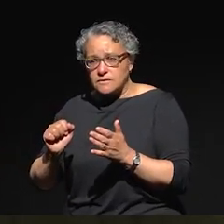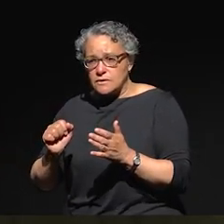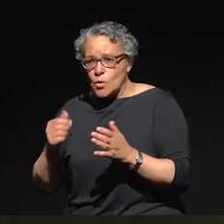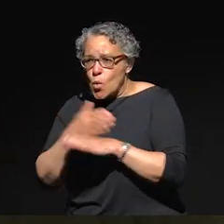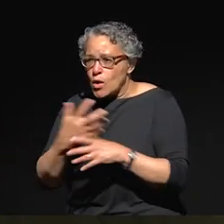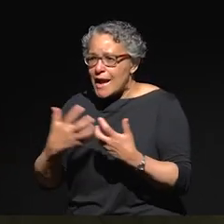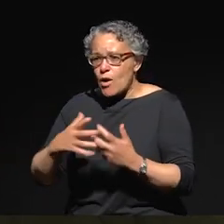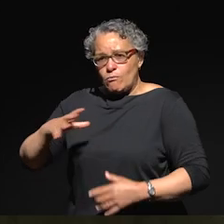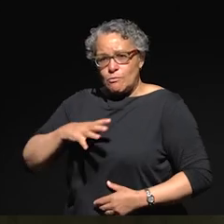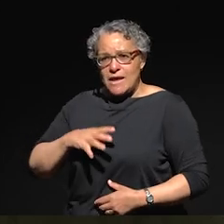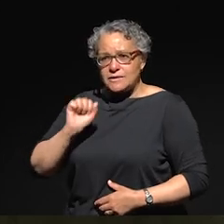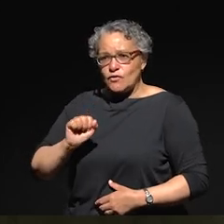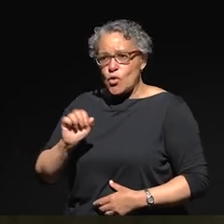compositions.